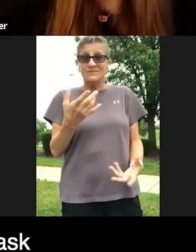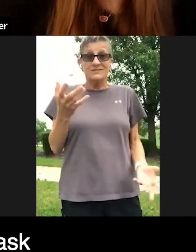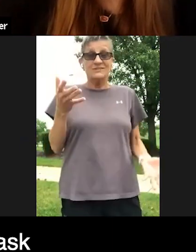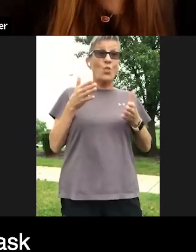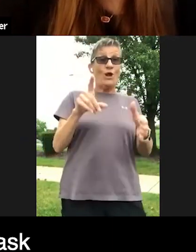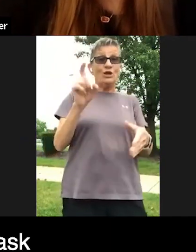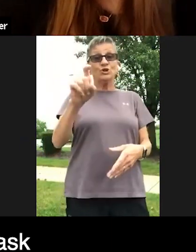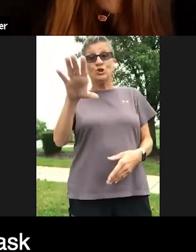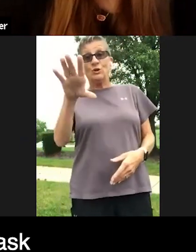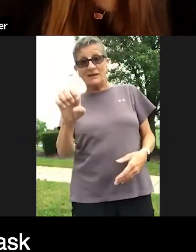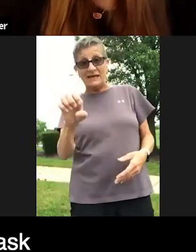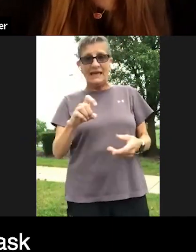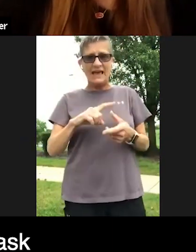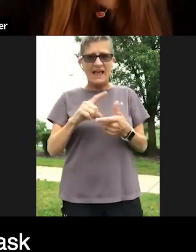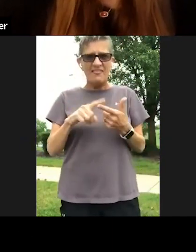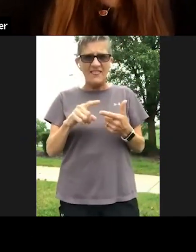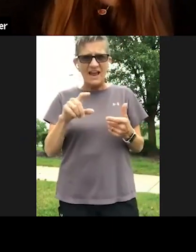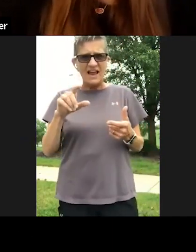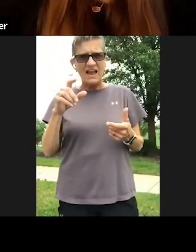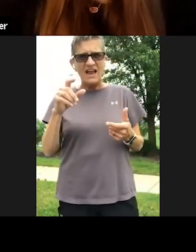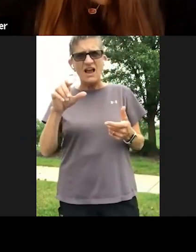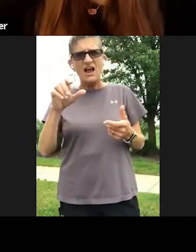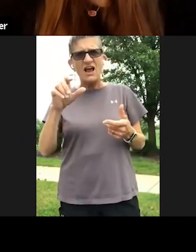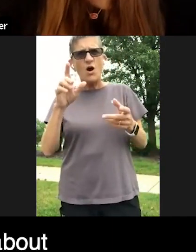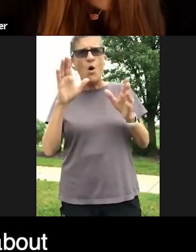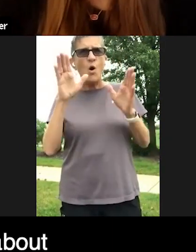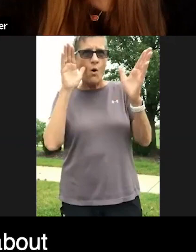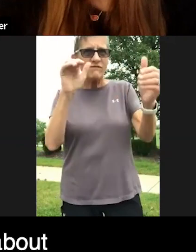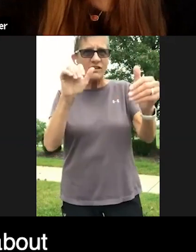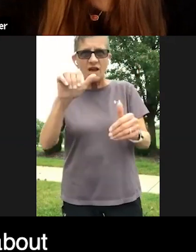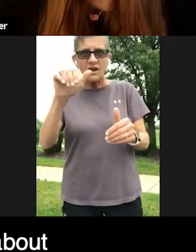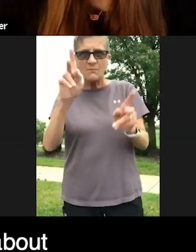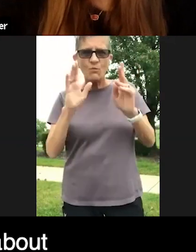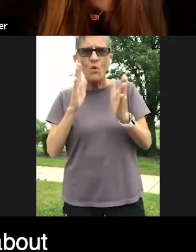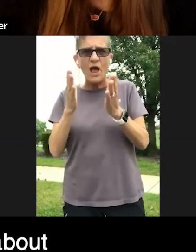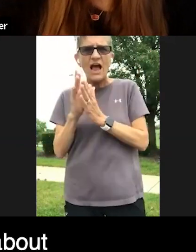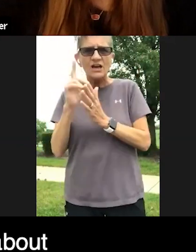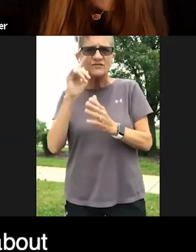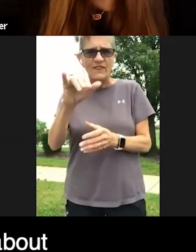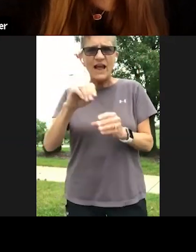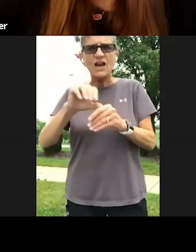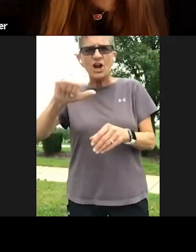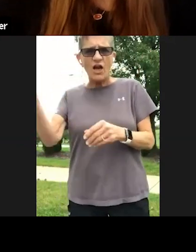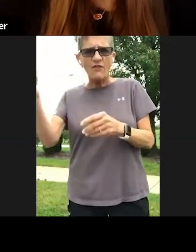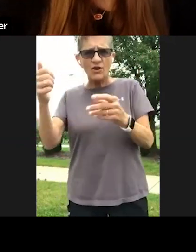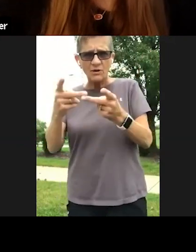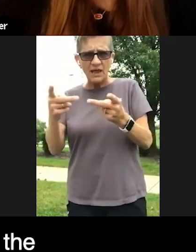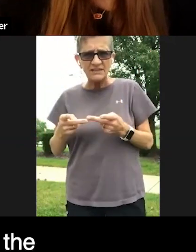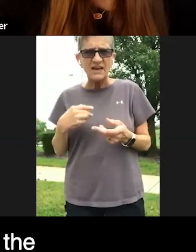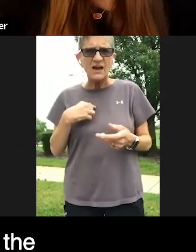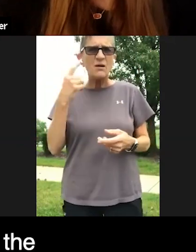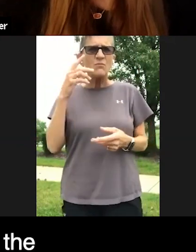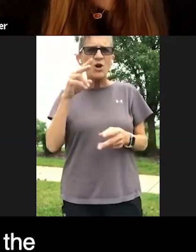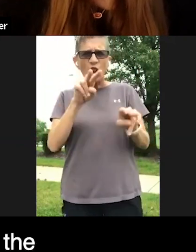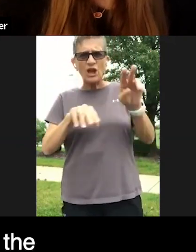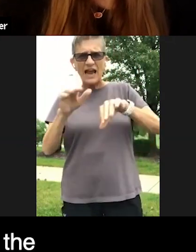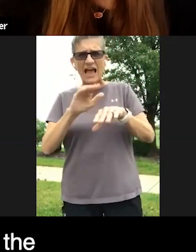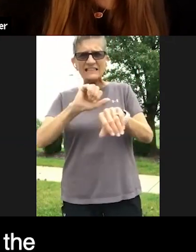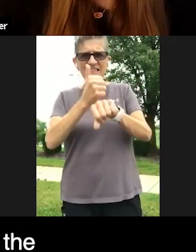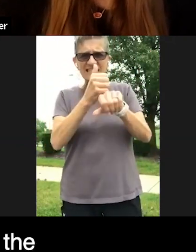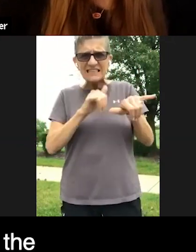and then people will ask for it in other places and other ways. I'm seeing something about like standards and rigor and things like that, and a question